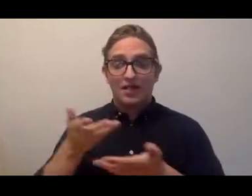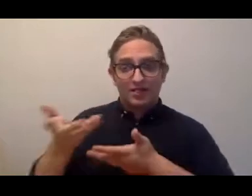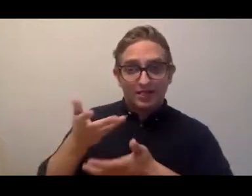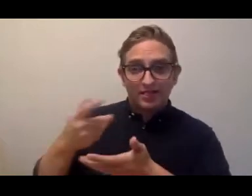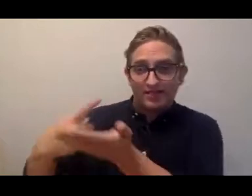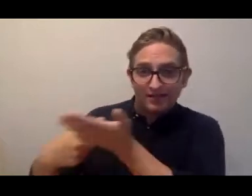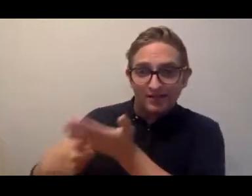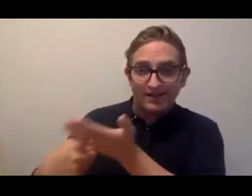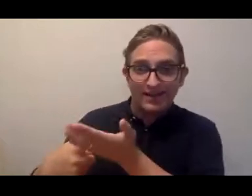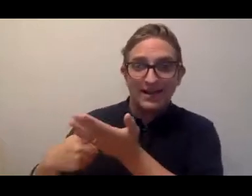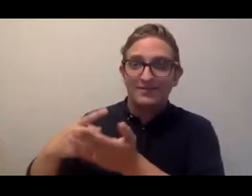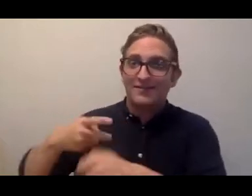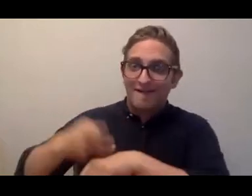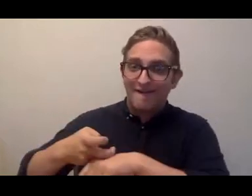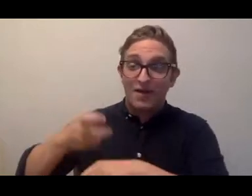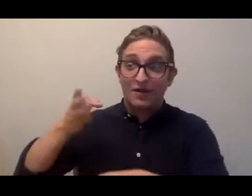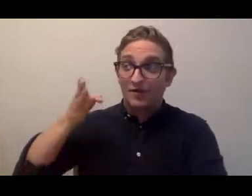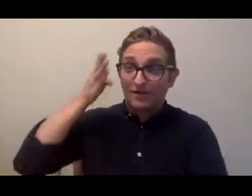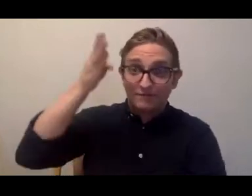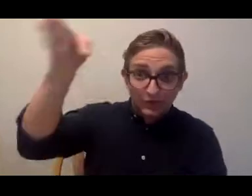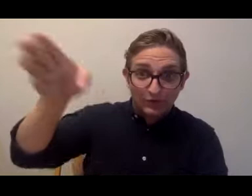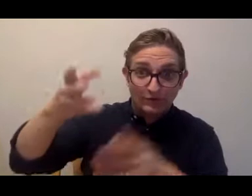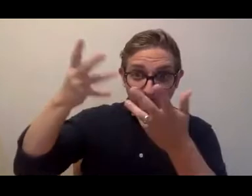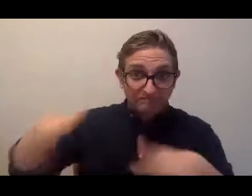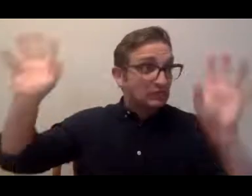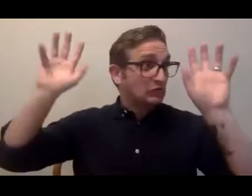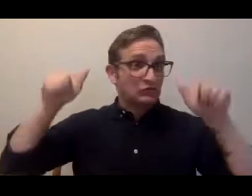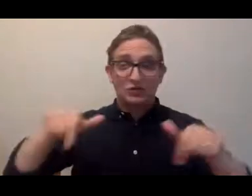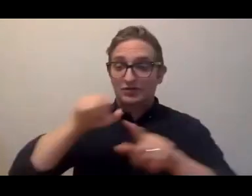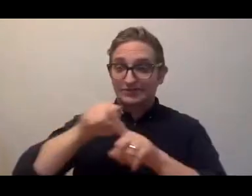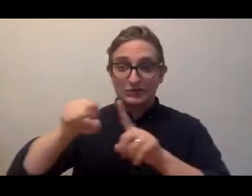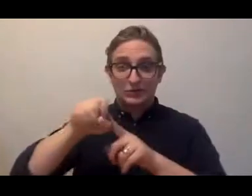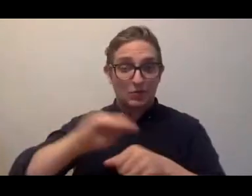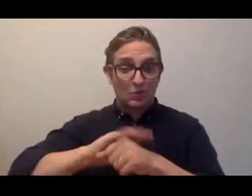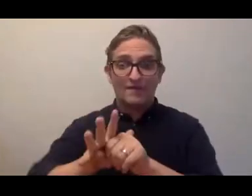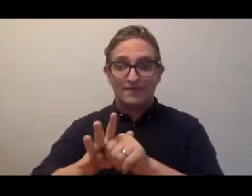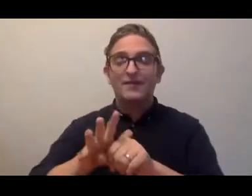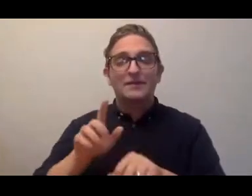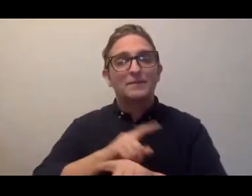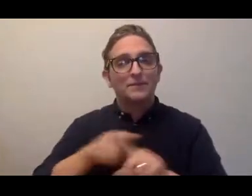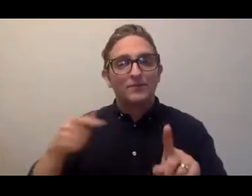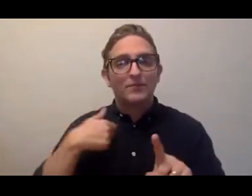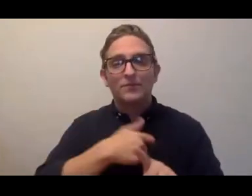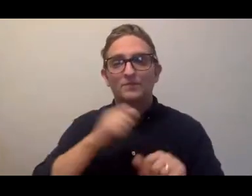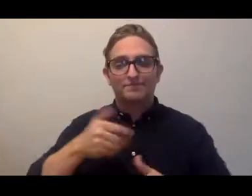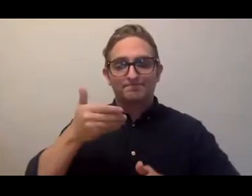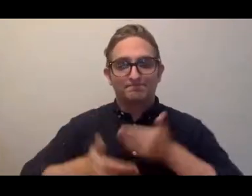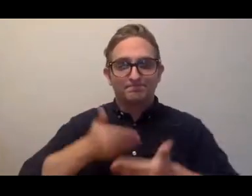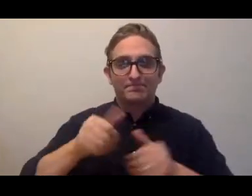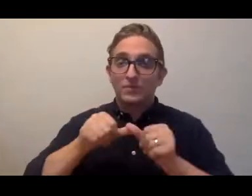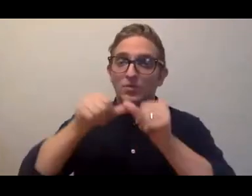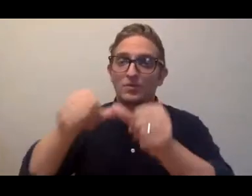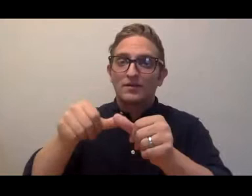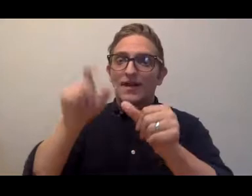I see differently when this is all said and done. But that's why if we can just somehow continue to